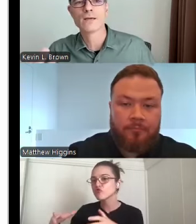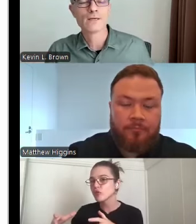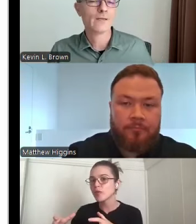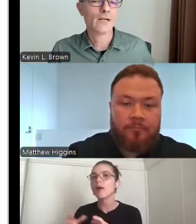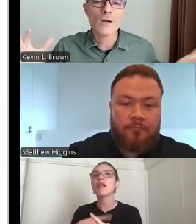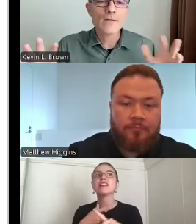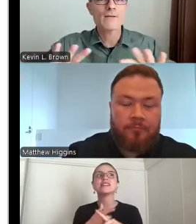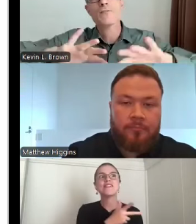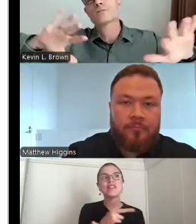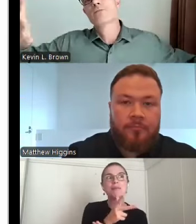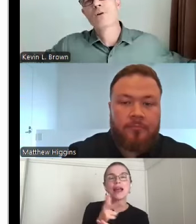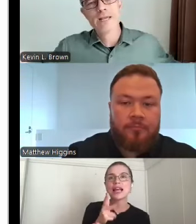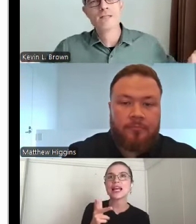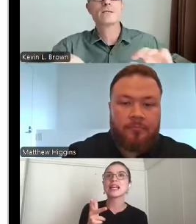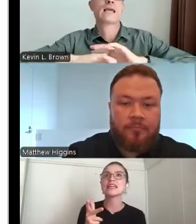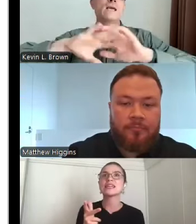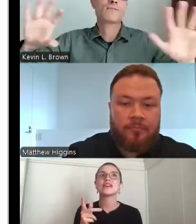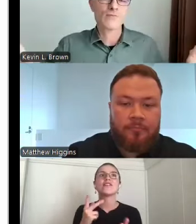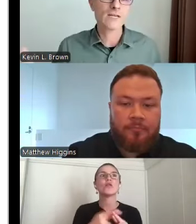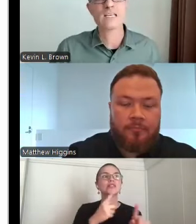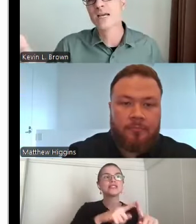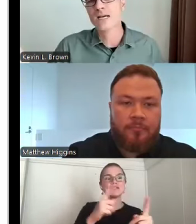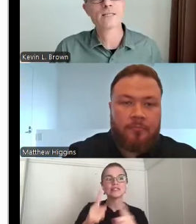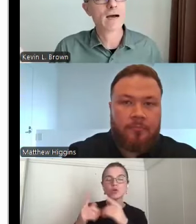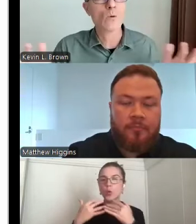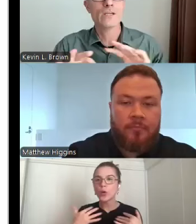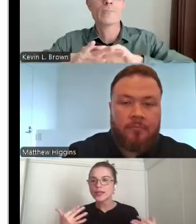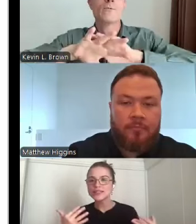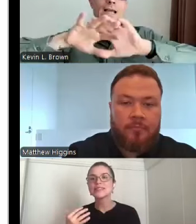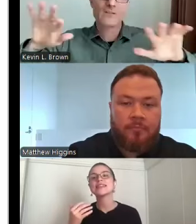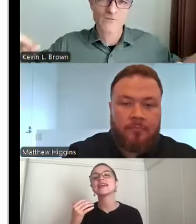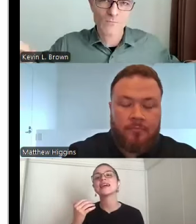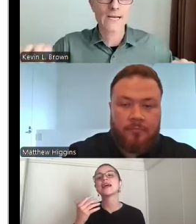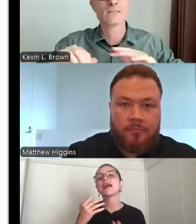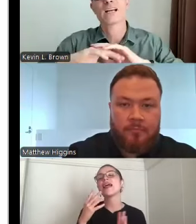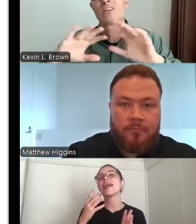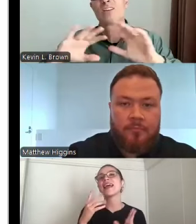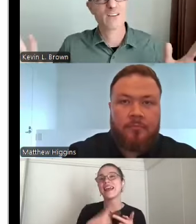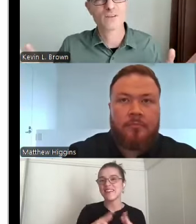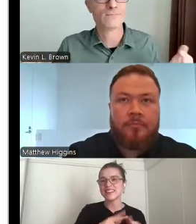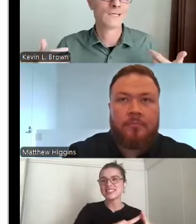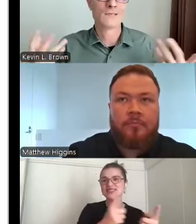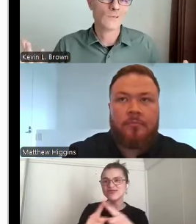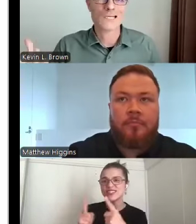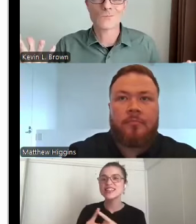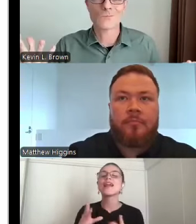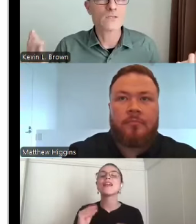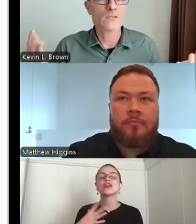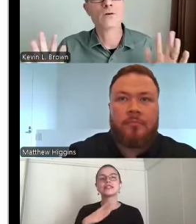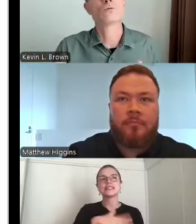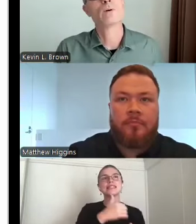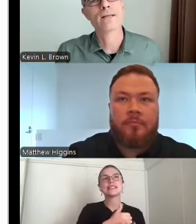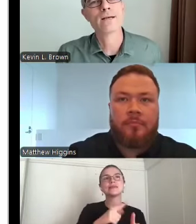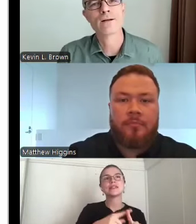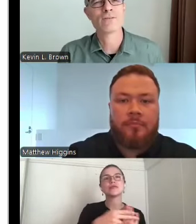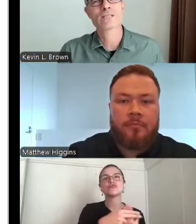filmmaking. If it's for different audiences and different things, then yes, at that point you would probably have different brands, kind of even different possible websites, who